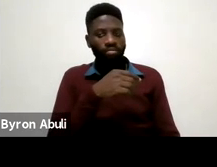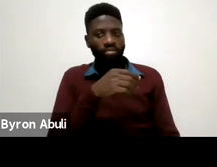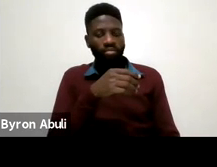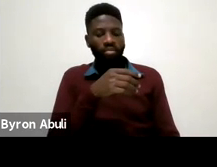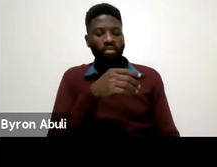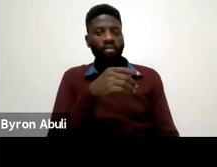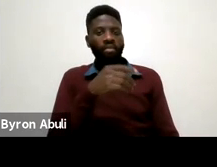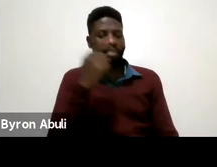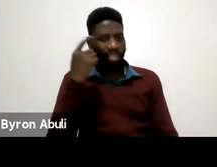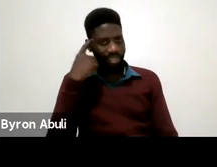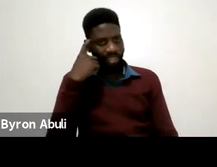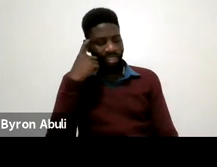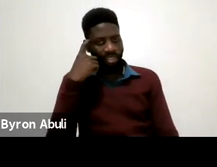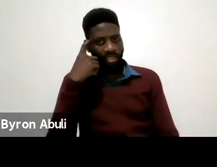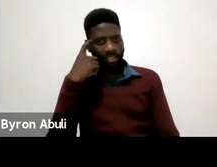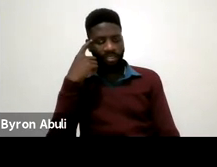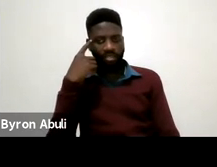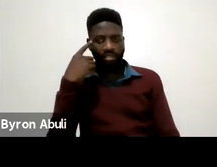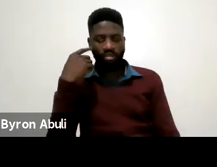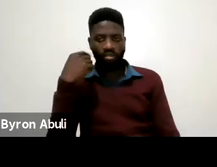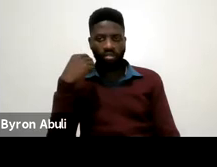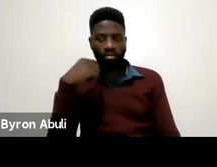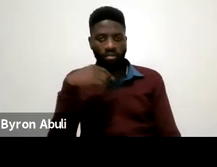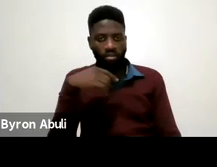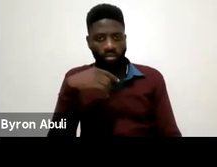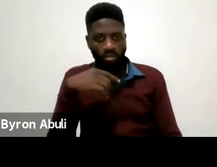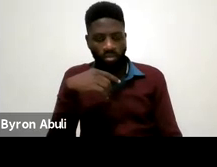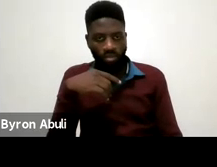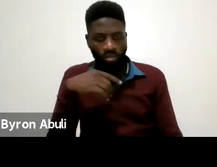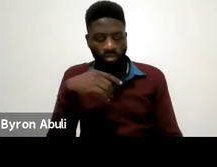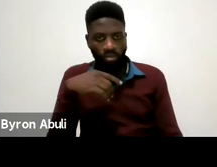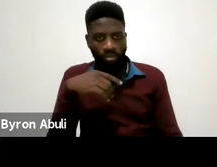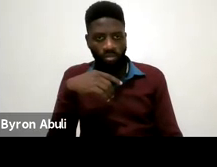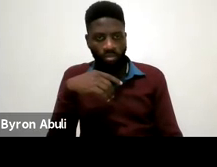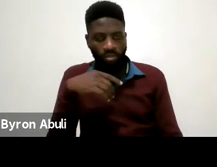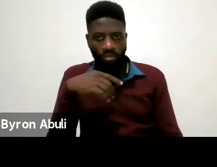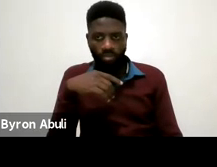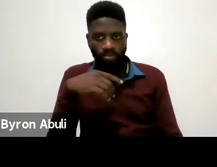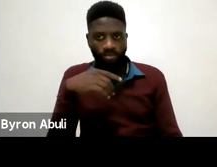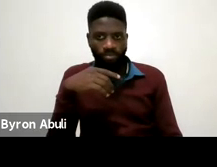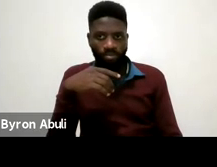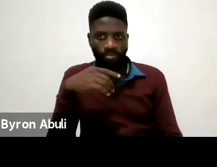Let's like say, a sponsor, a donor. Yes.